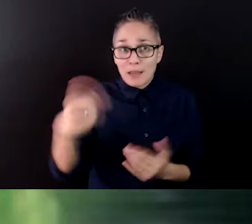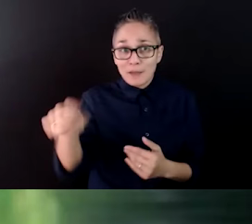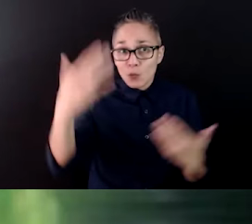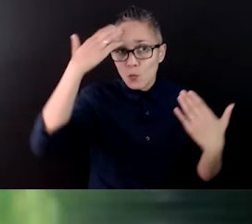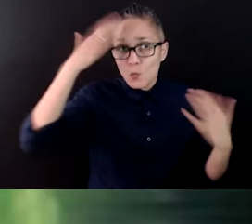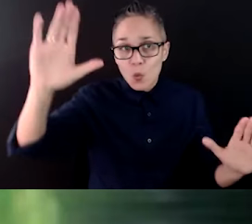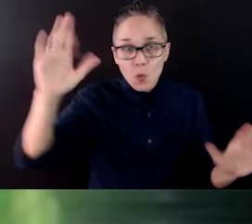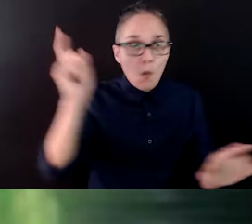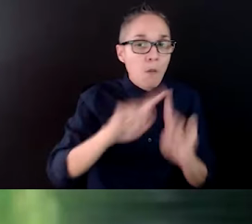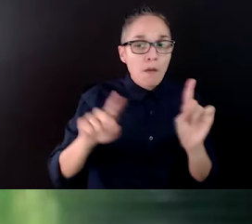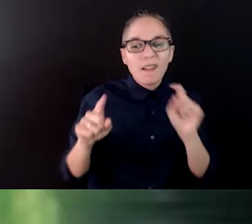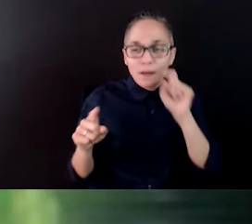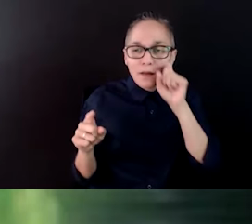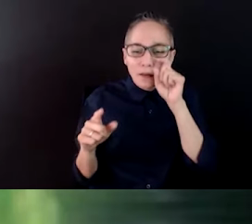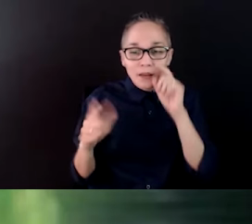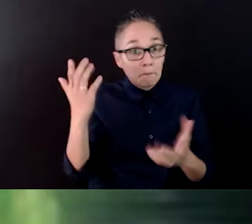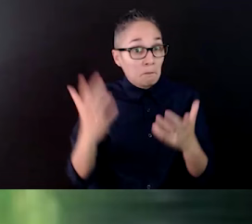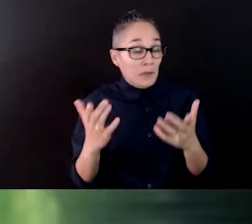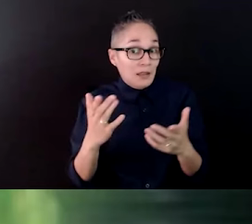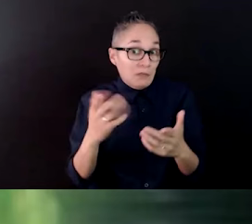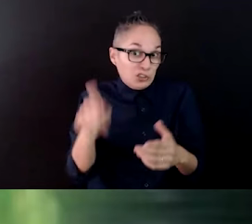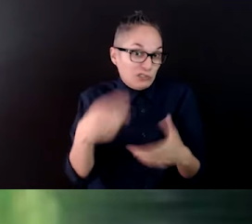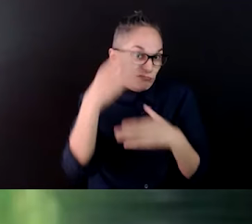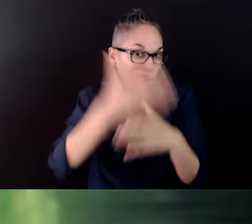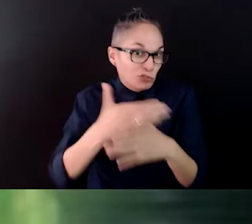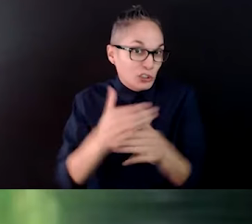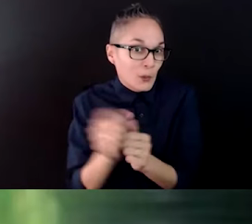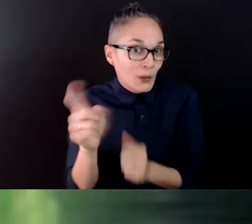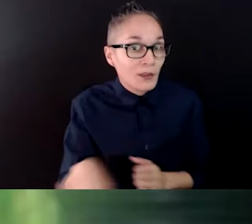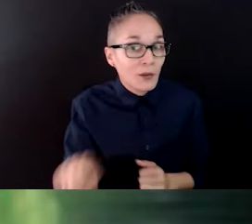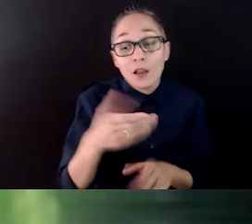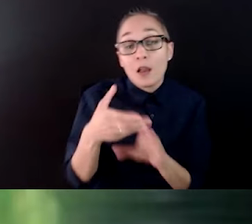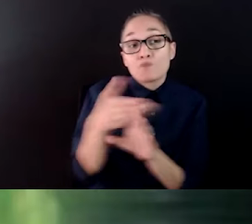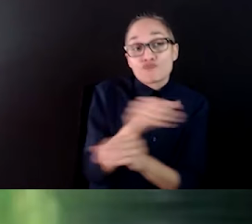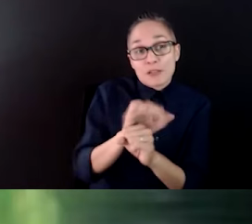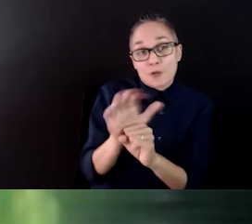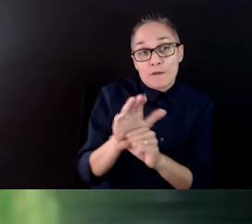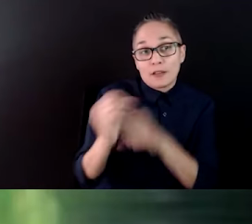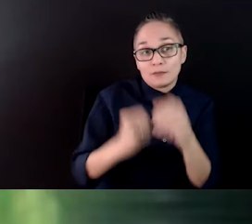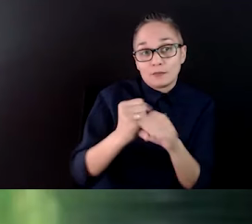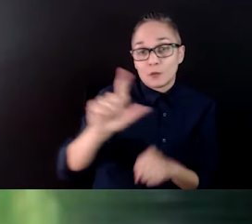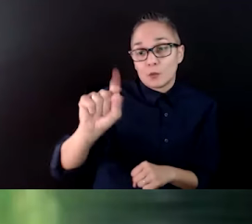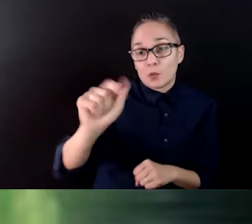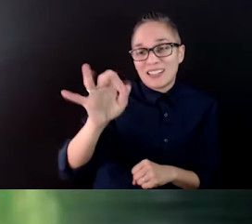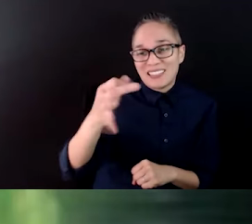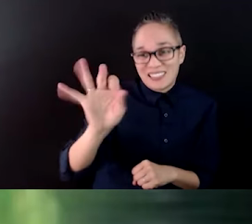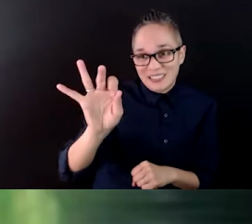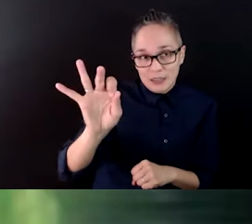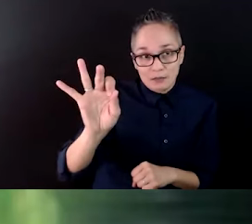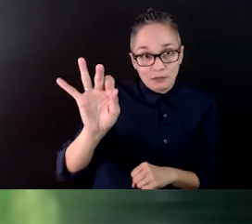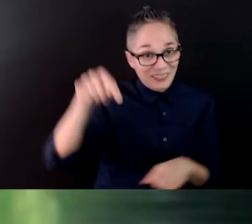of. Maybe it's worth saying. So pre-COVID, so 2019, the district had 16